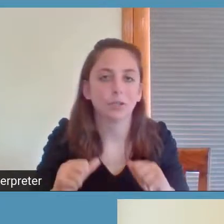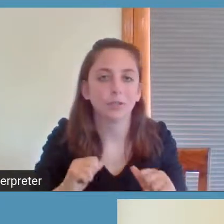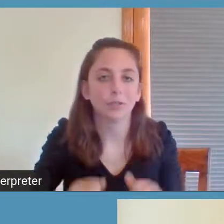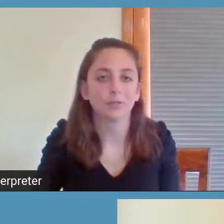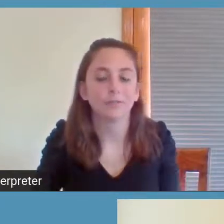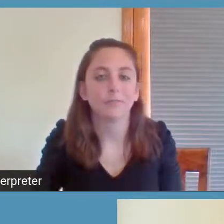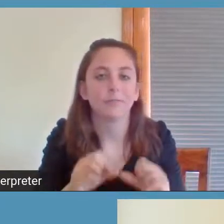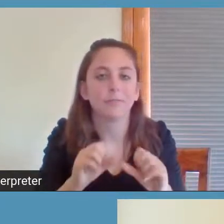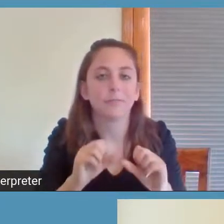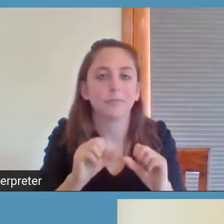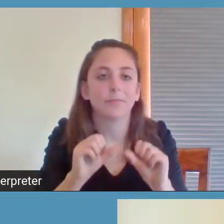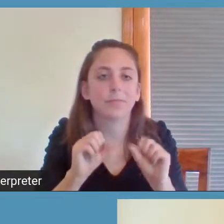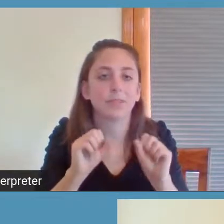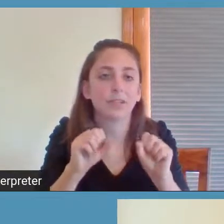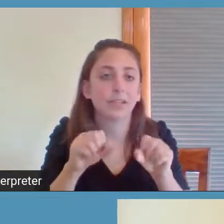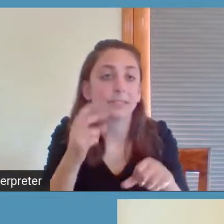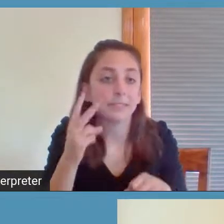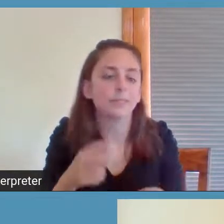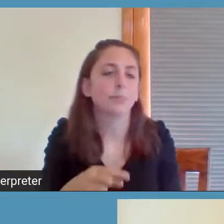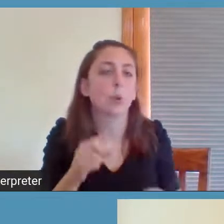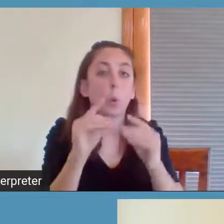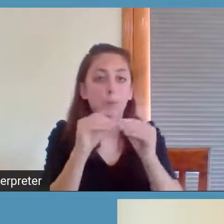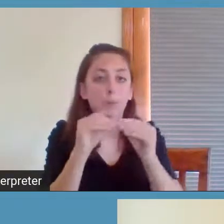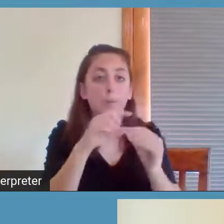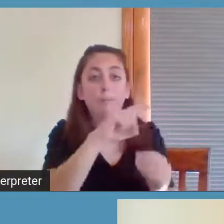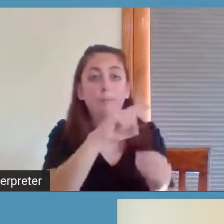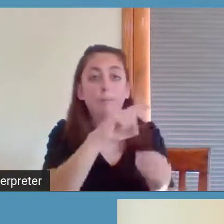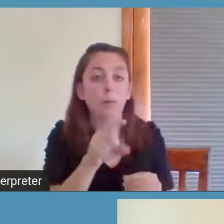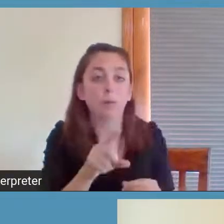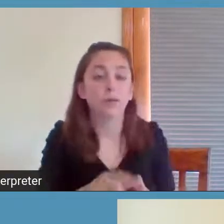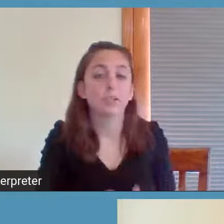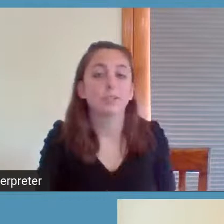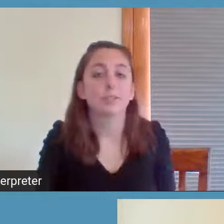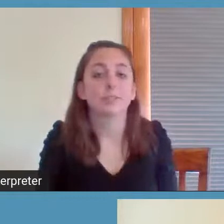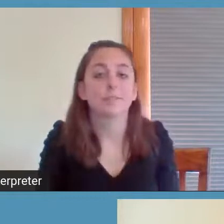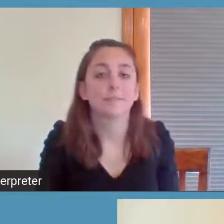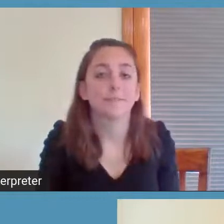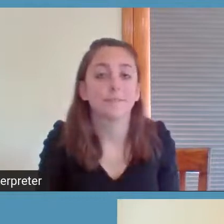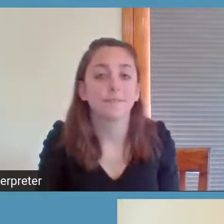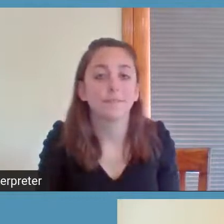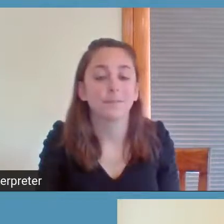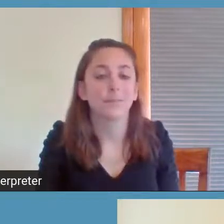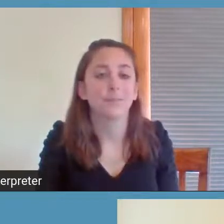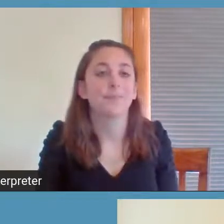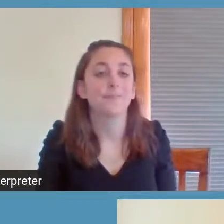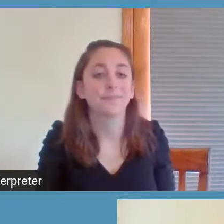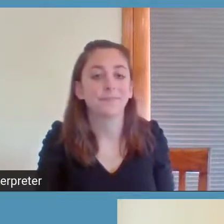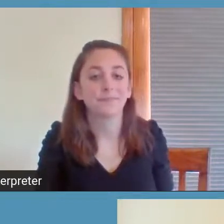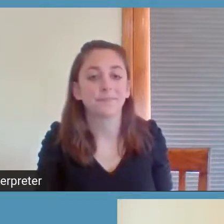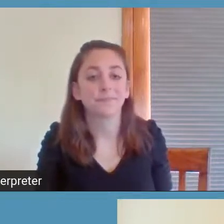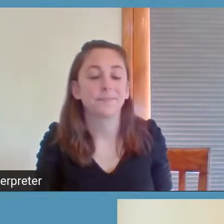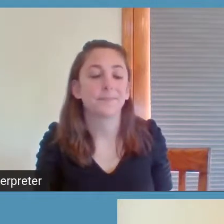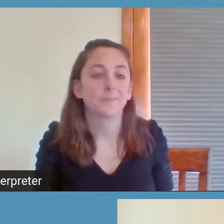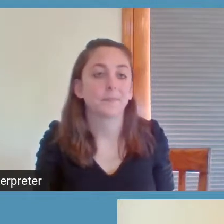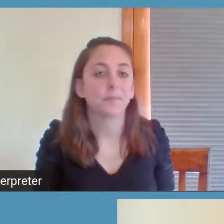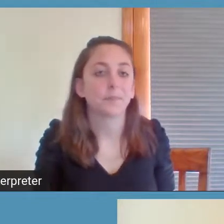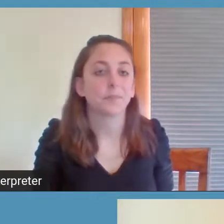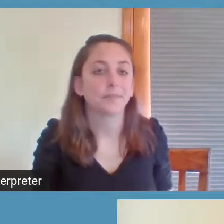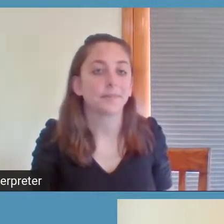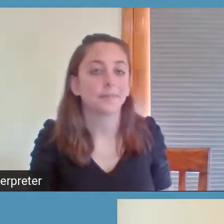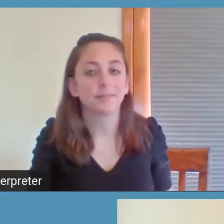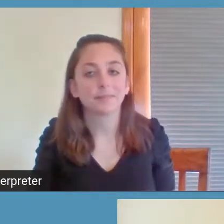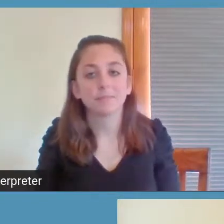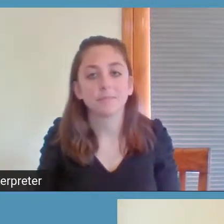think we have time for like one more question and then I have to talk you off the script again. Sure. All